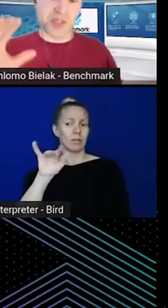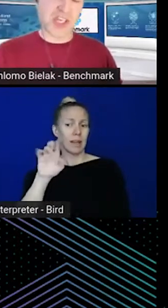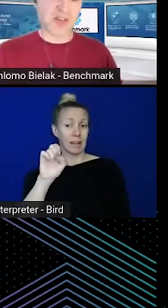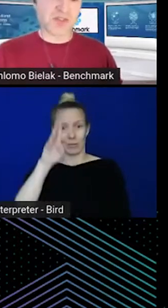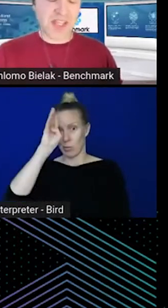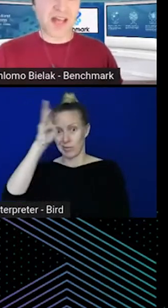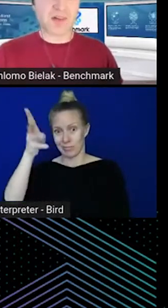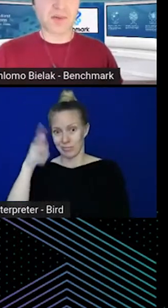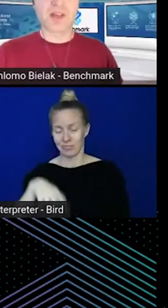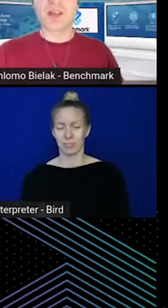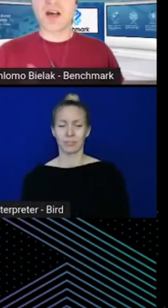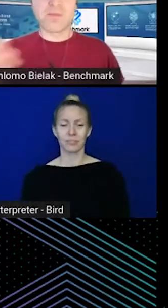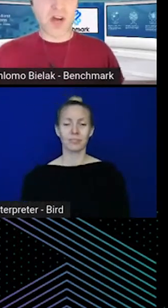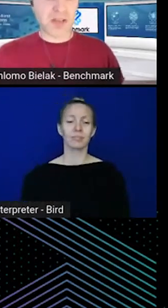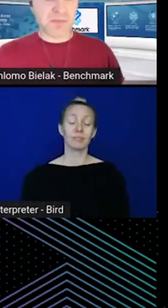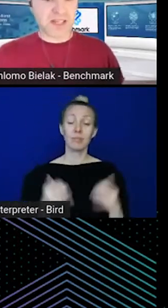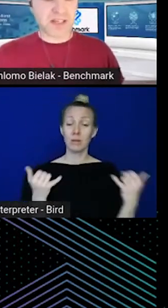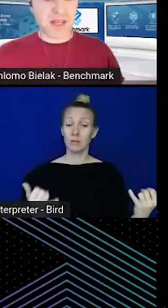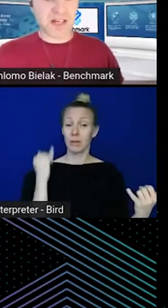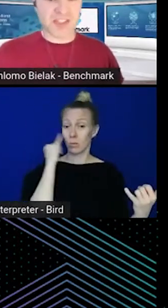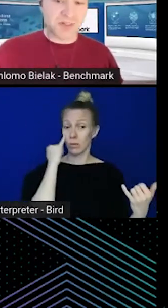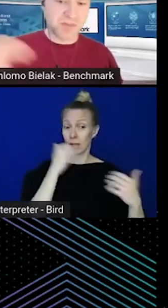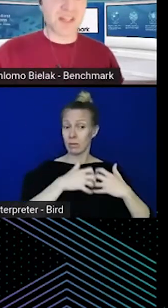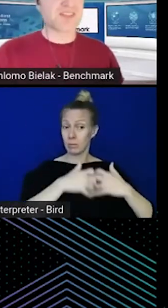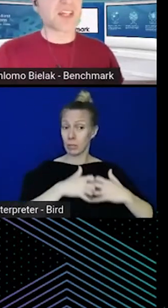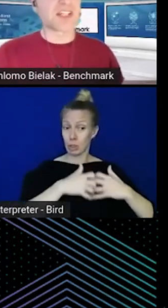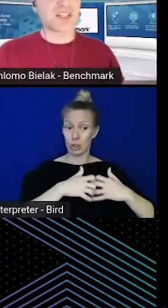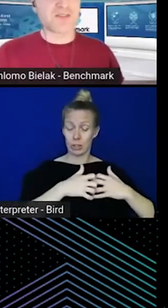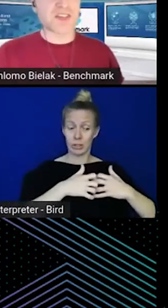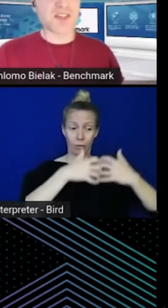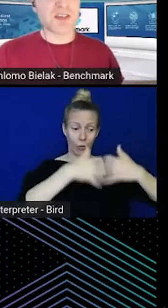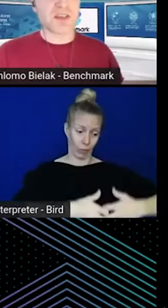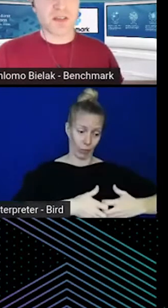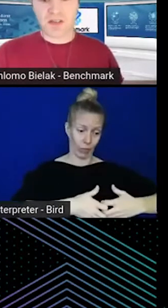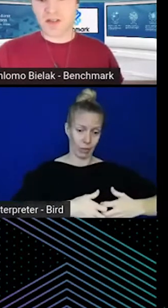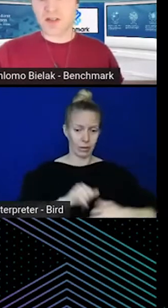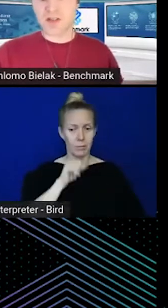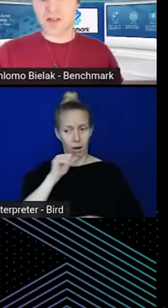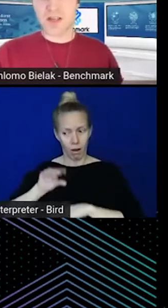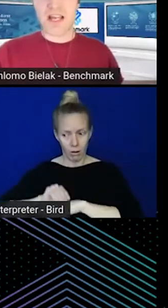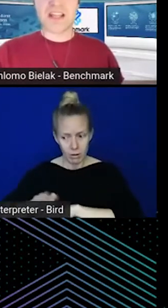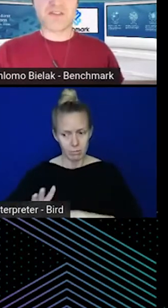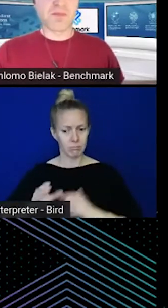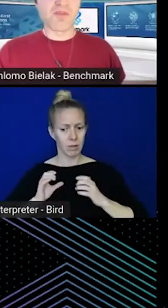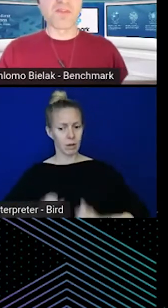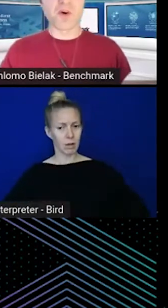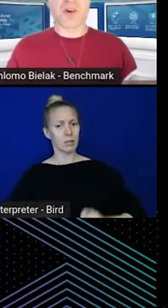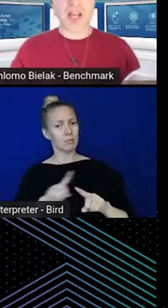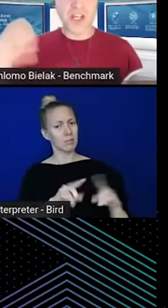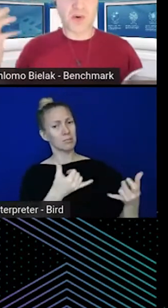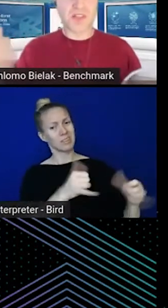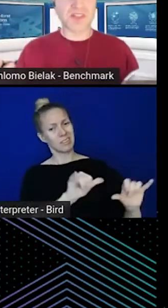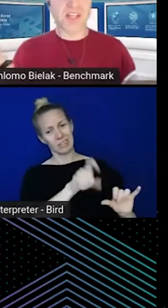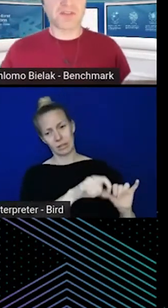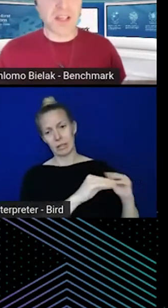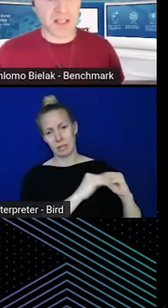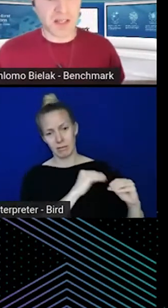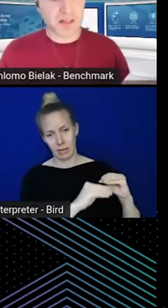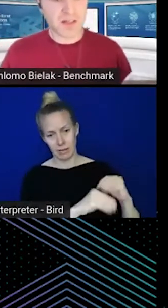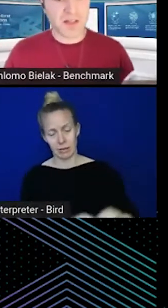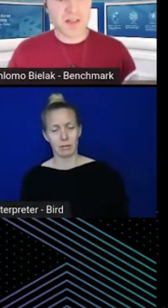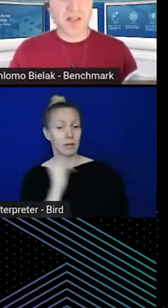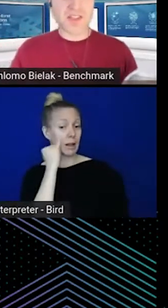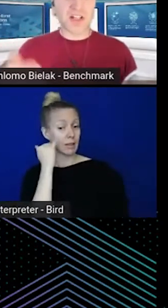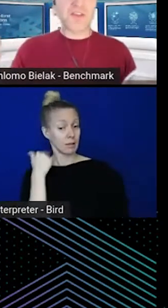So if a machine goes down, I'm not impacting my customers, but I still need to fix it. And then if I move forward, I go into